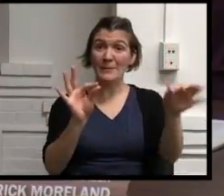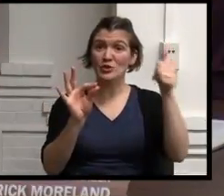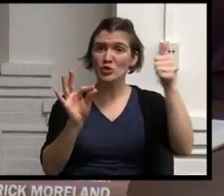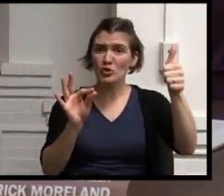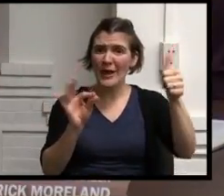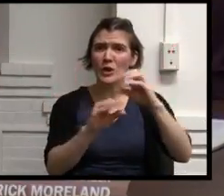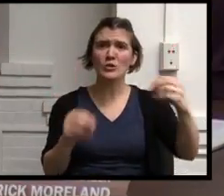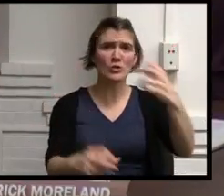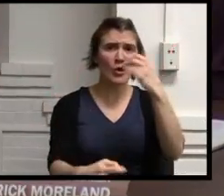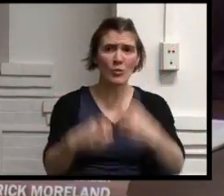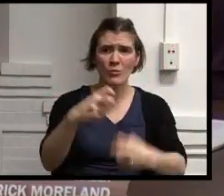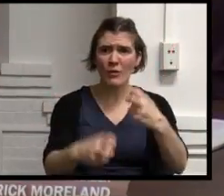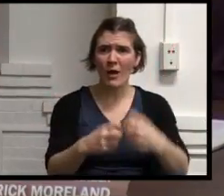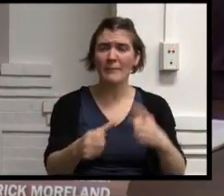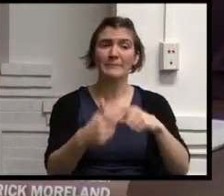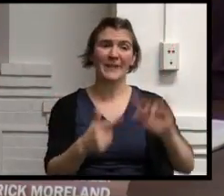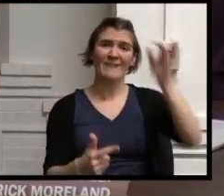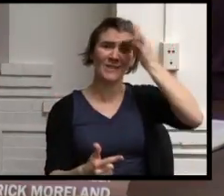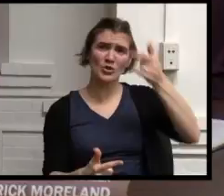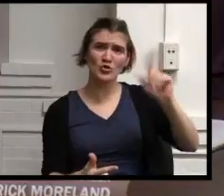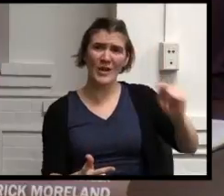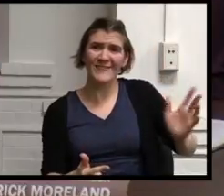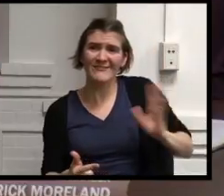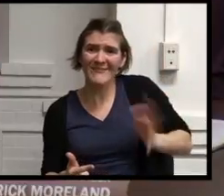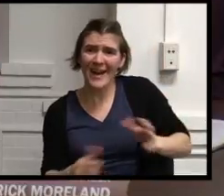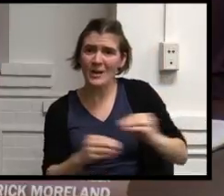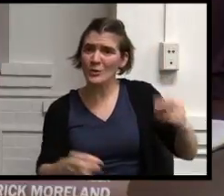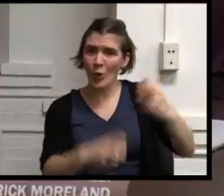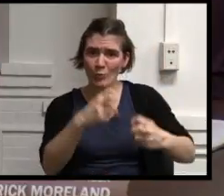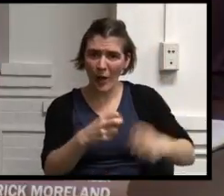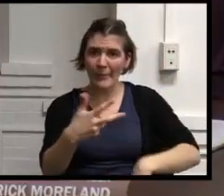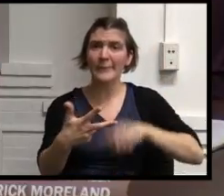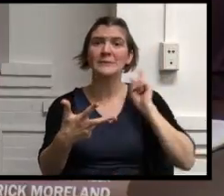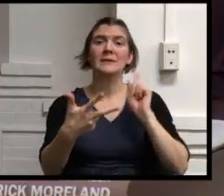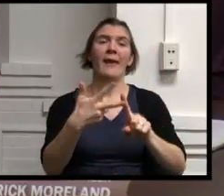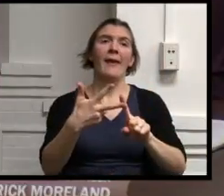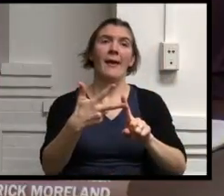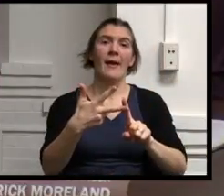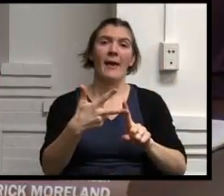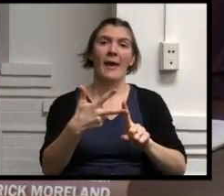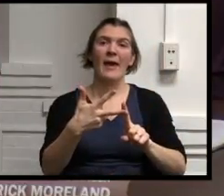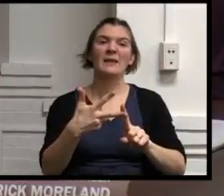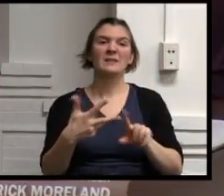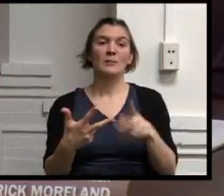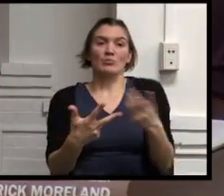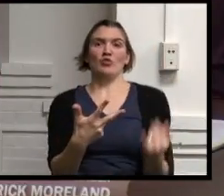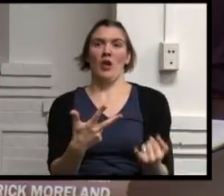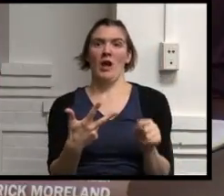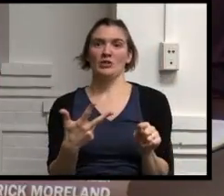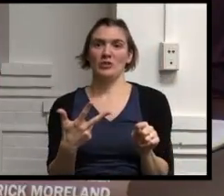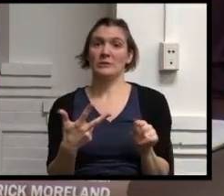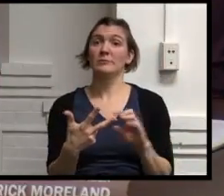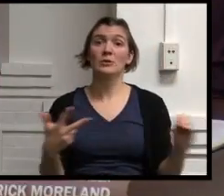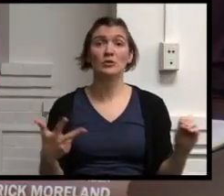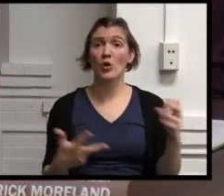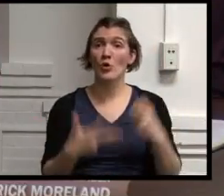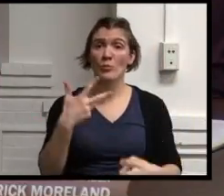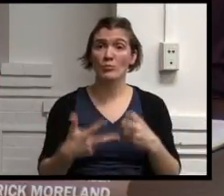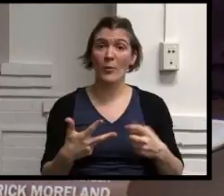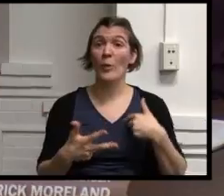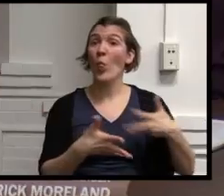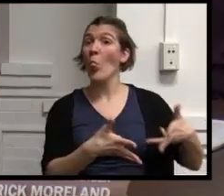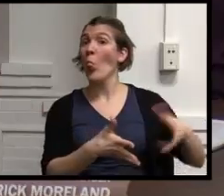no findings. Federal awards, no findings. And at the very bottom of the page, there were no